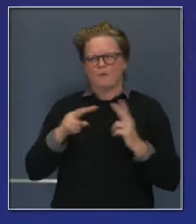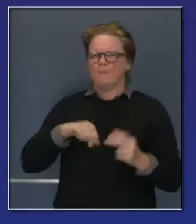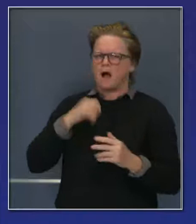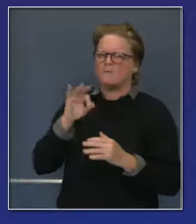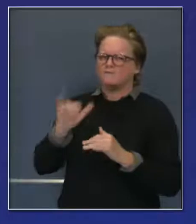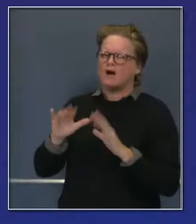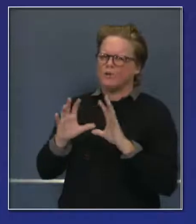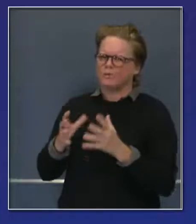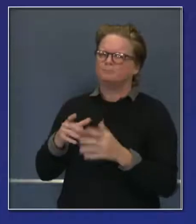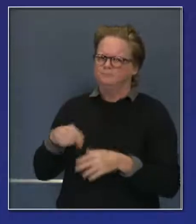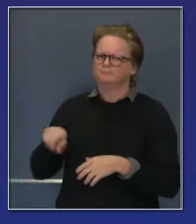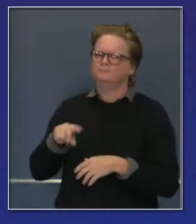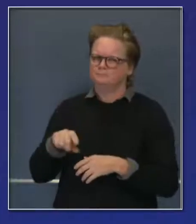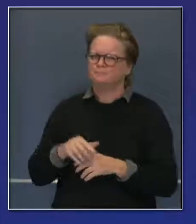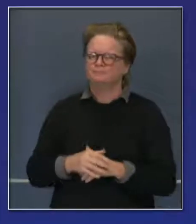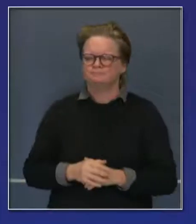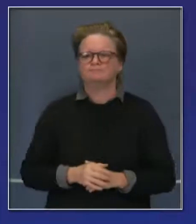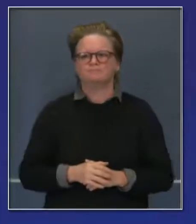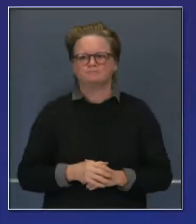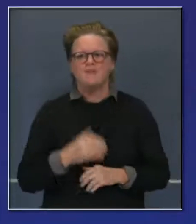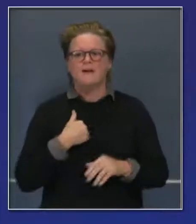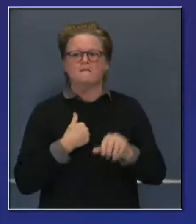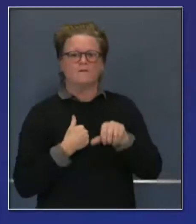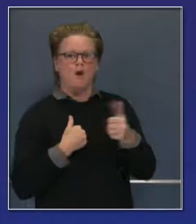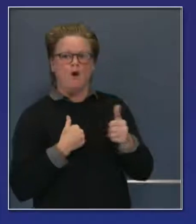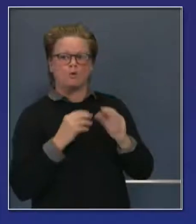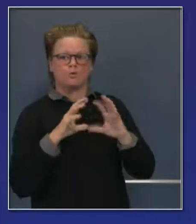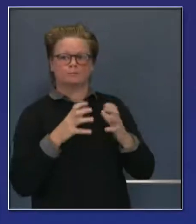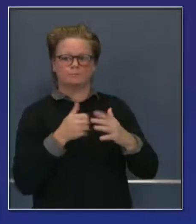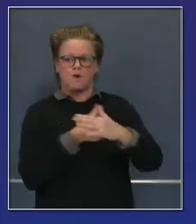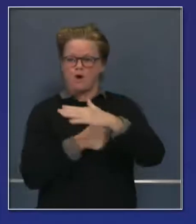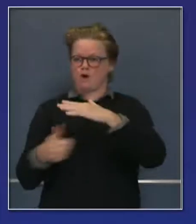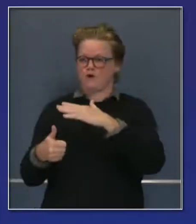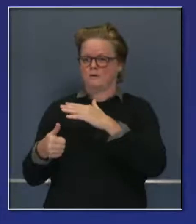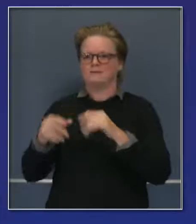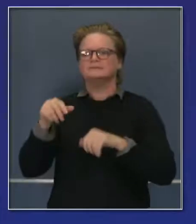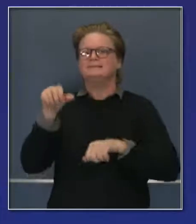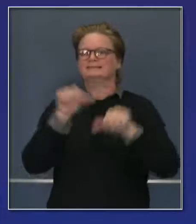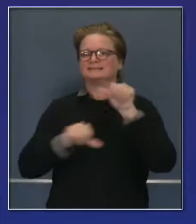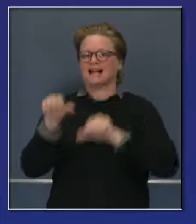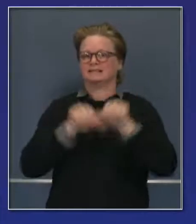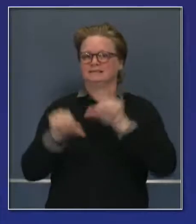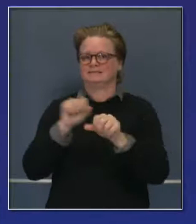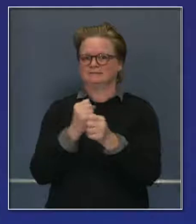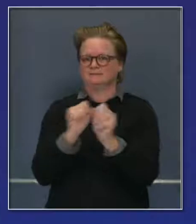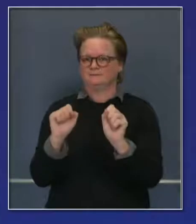was just brought on board. We couldn't be more proud, Dr. Gusby from